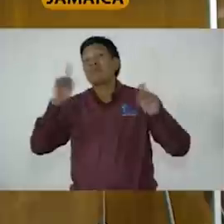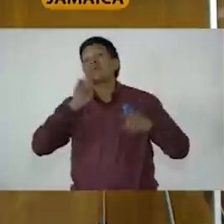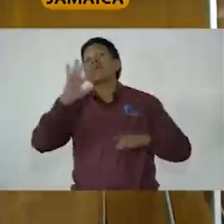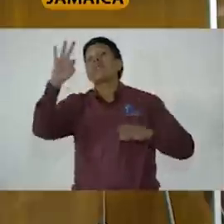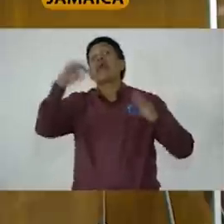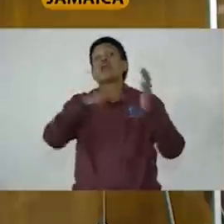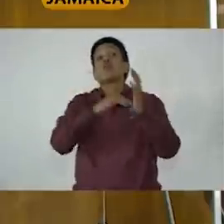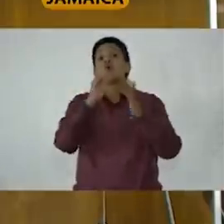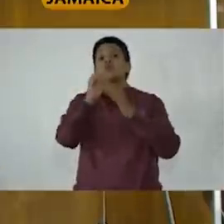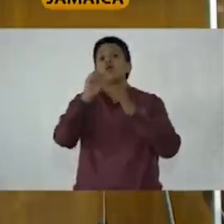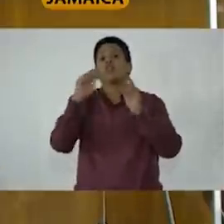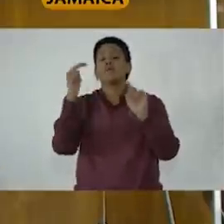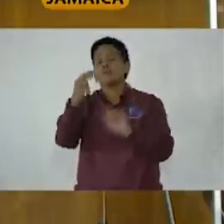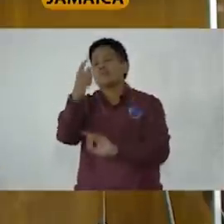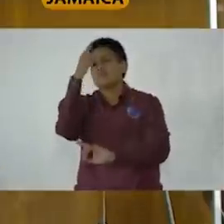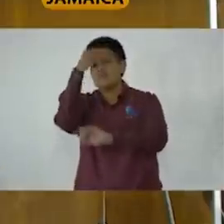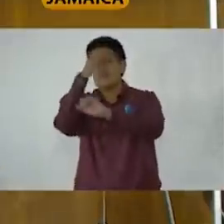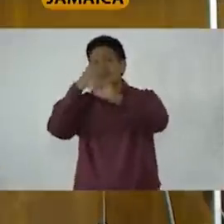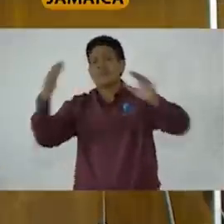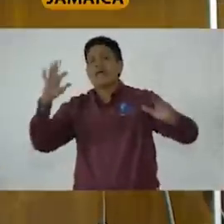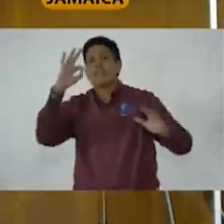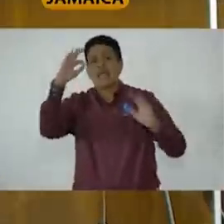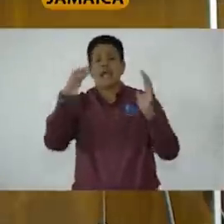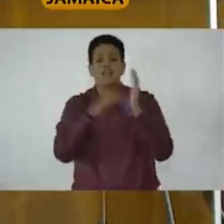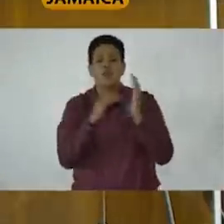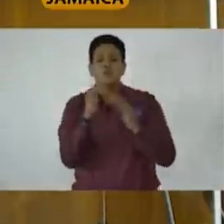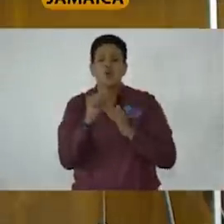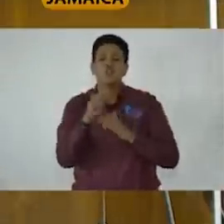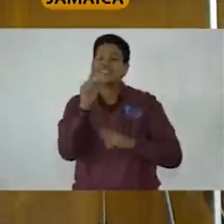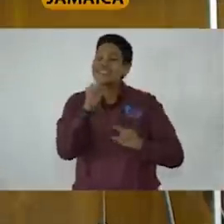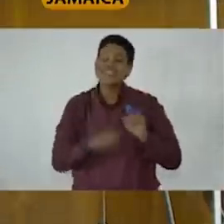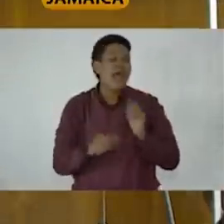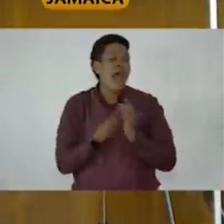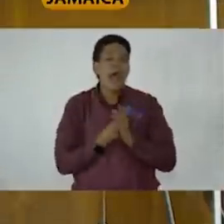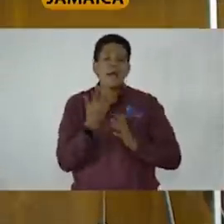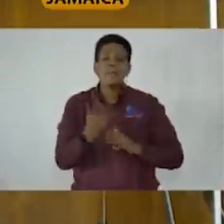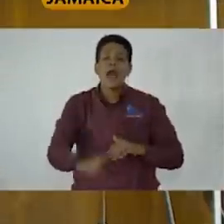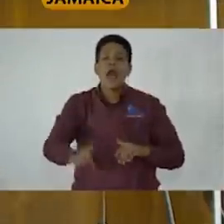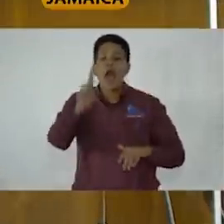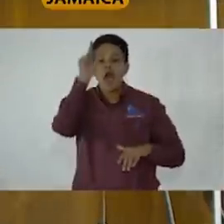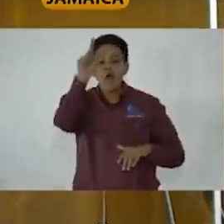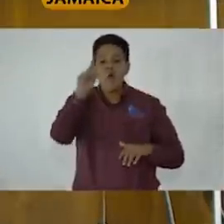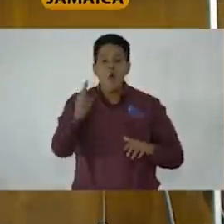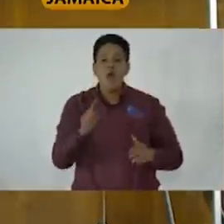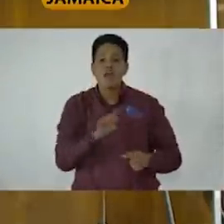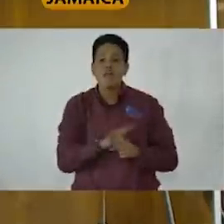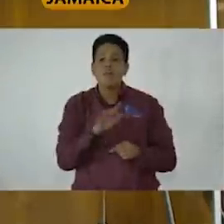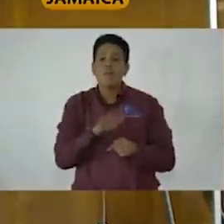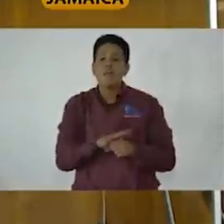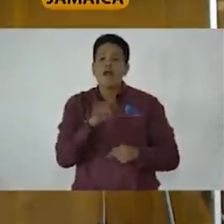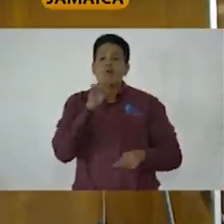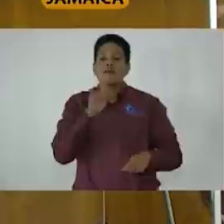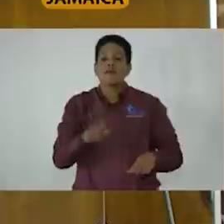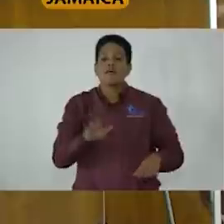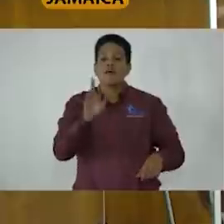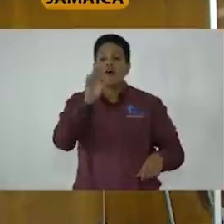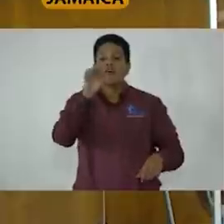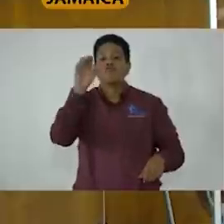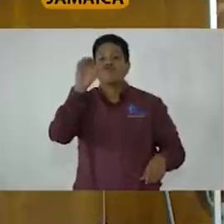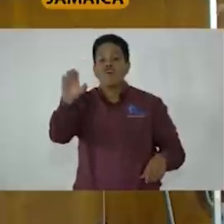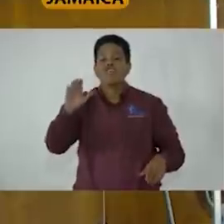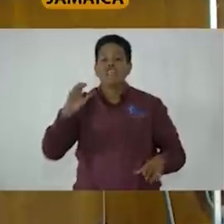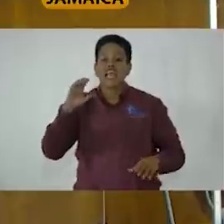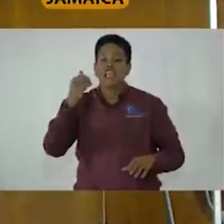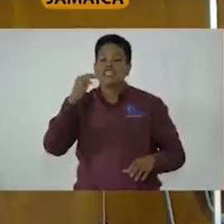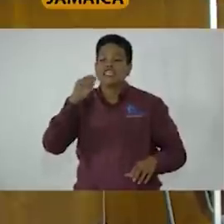the call from opposition spokesperson on finance planning, Julian Robinson, as he gave his reply to the budget presented in